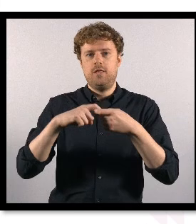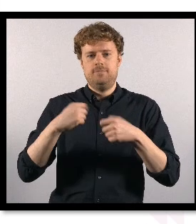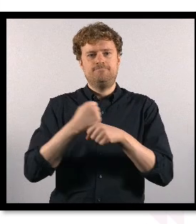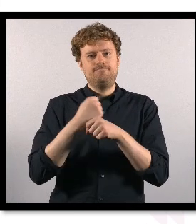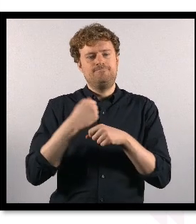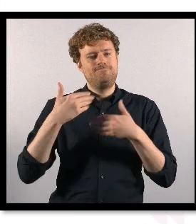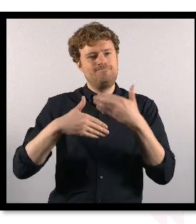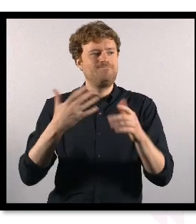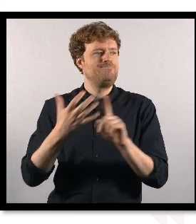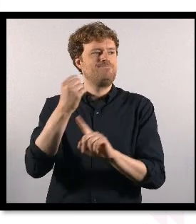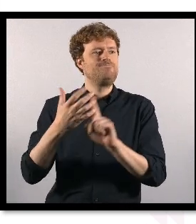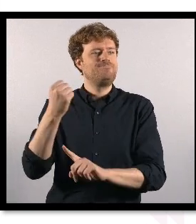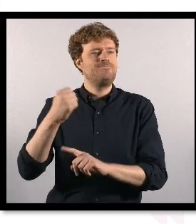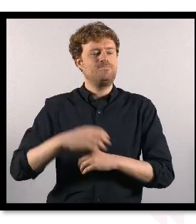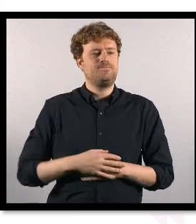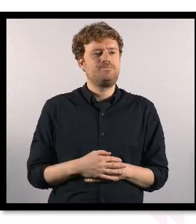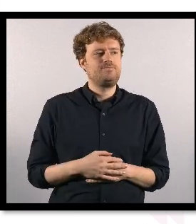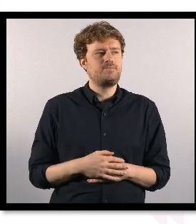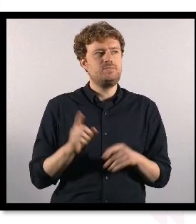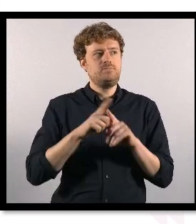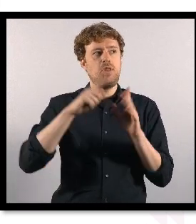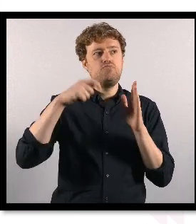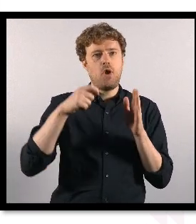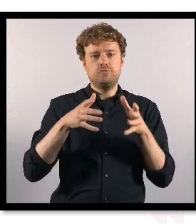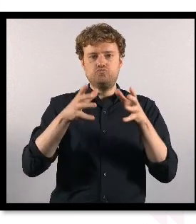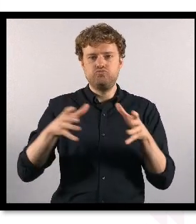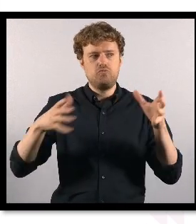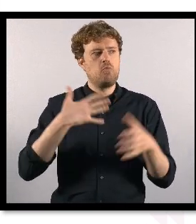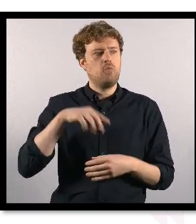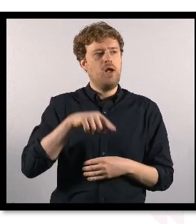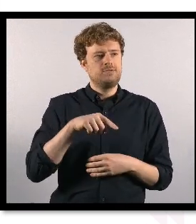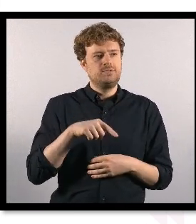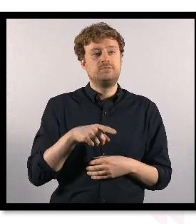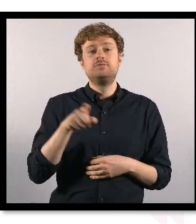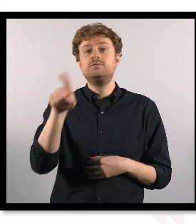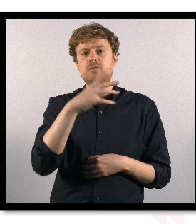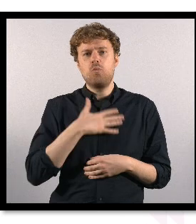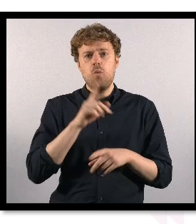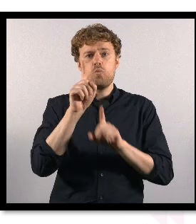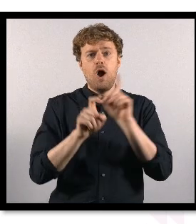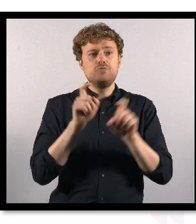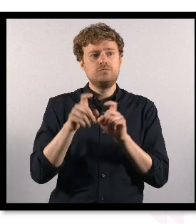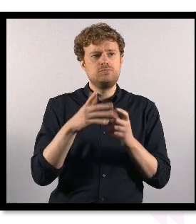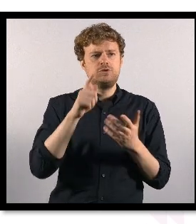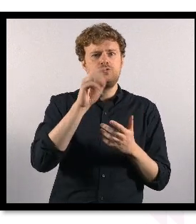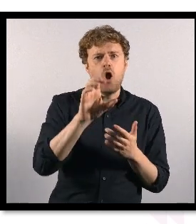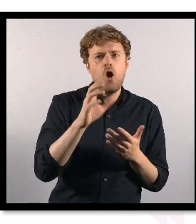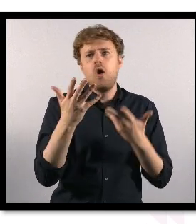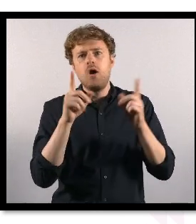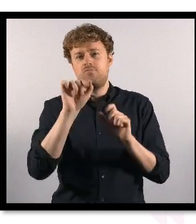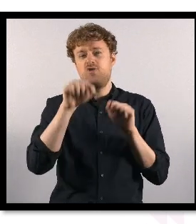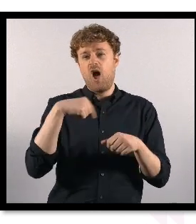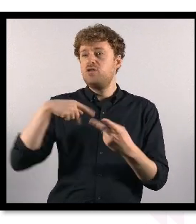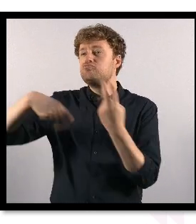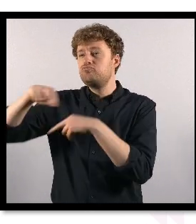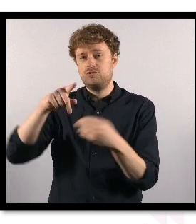us. Also, if you want to know about our latest work, you can go to our TOC repository. We have our current workload and boards open, so